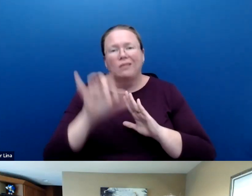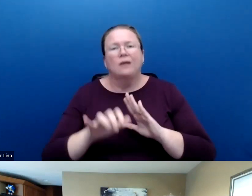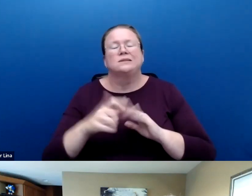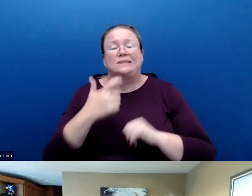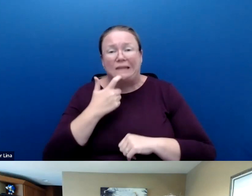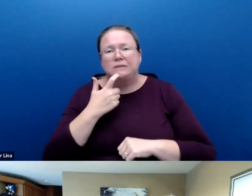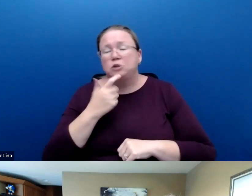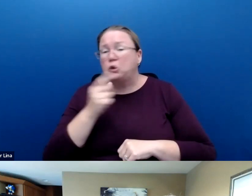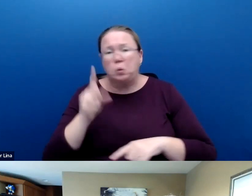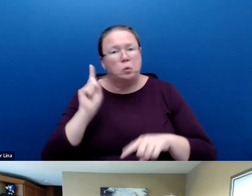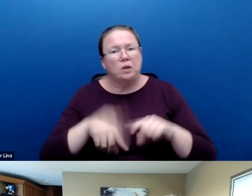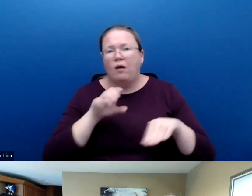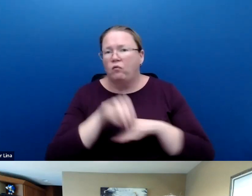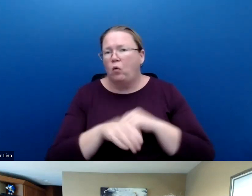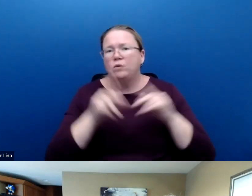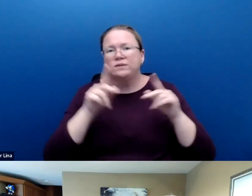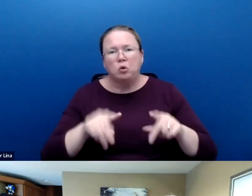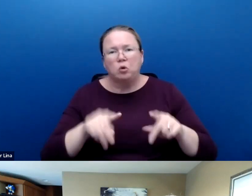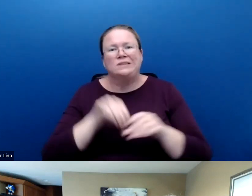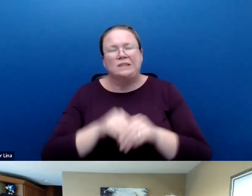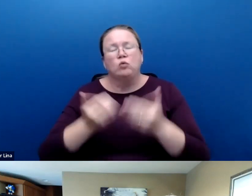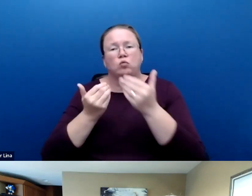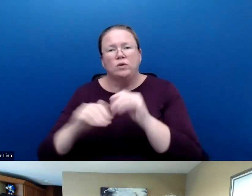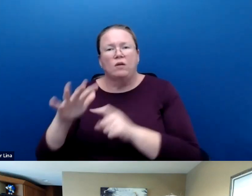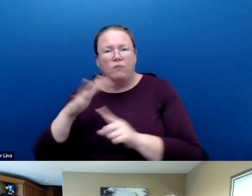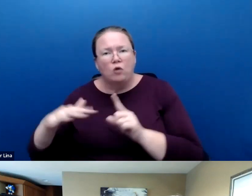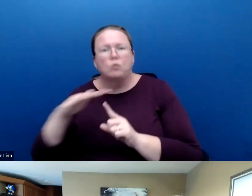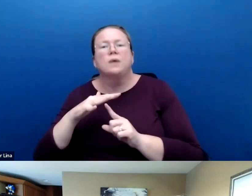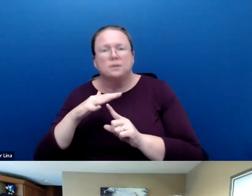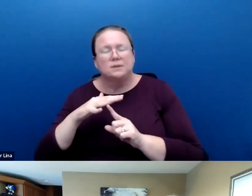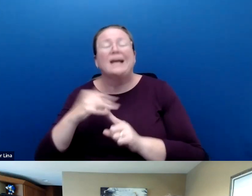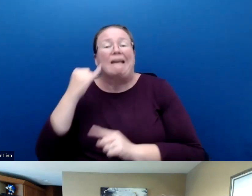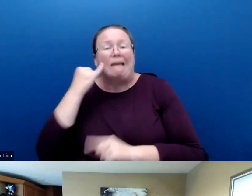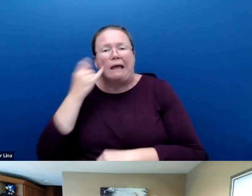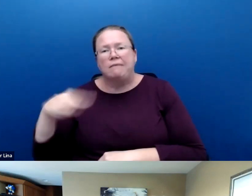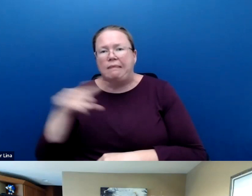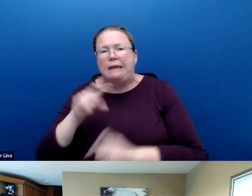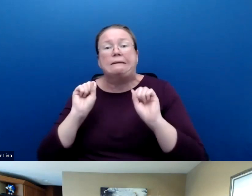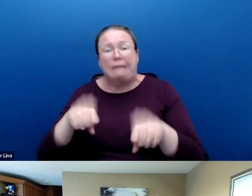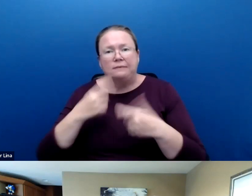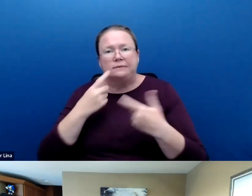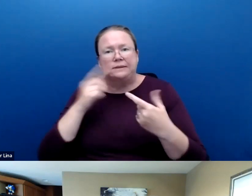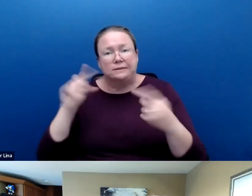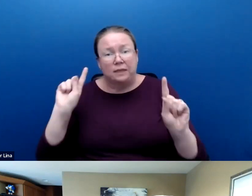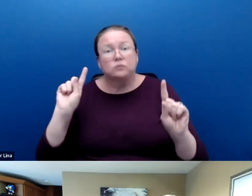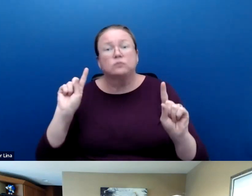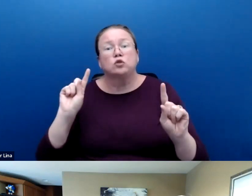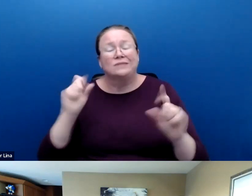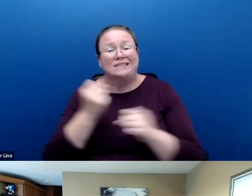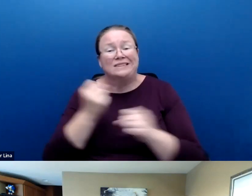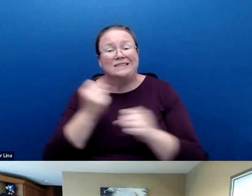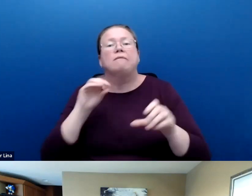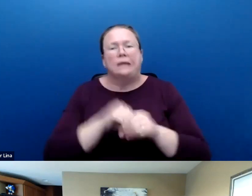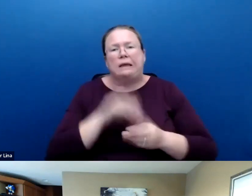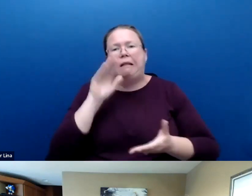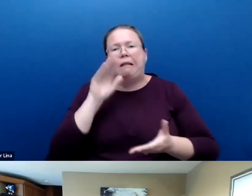says that, you know, you cannot force a person into a restrictive environment if they can be successful and safe in a